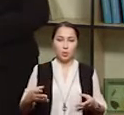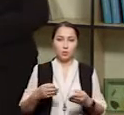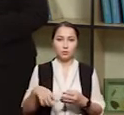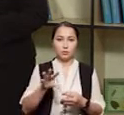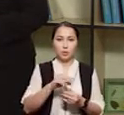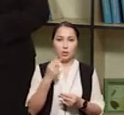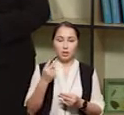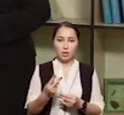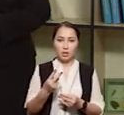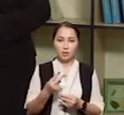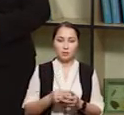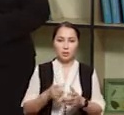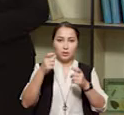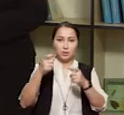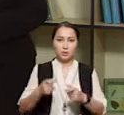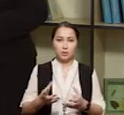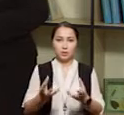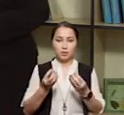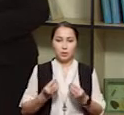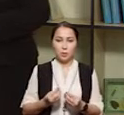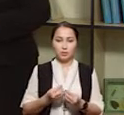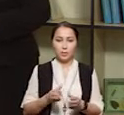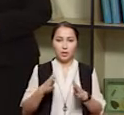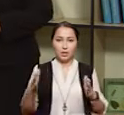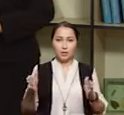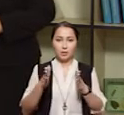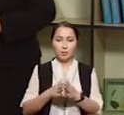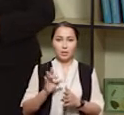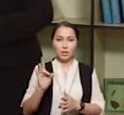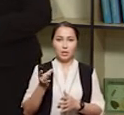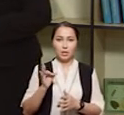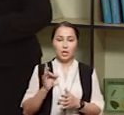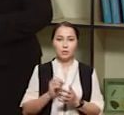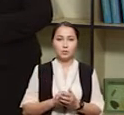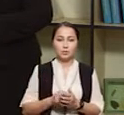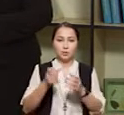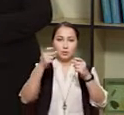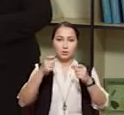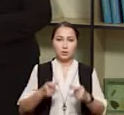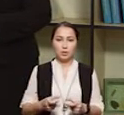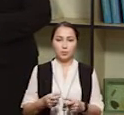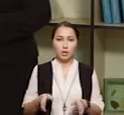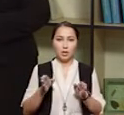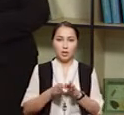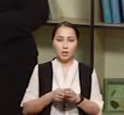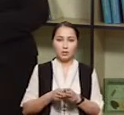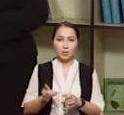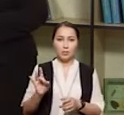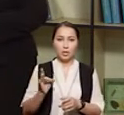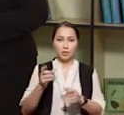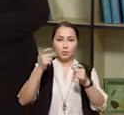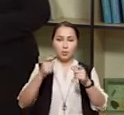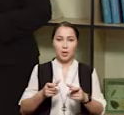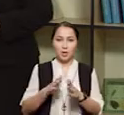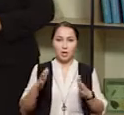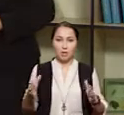U ikkita silindr oldi. Katta va kichik radiusli silindrlar. Kichik radiusli silindrni